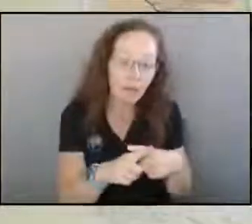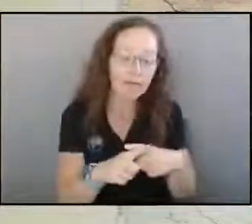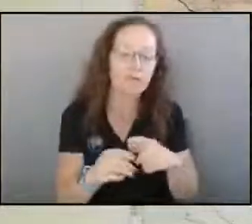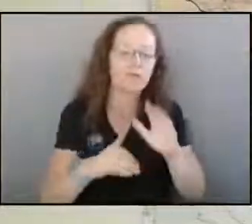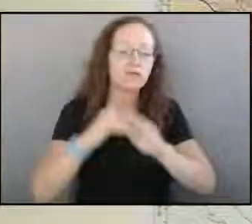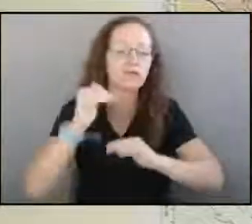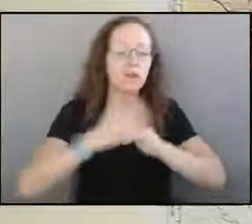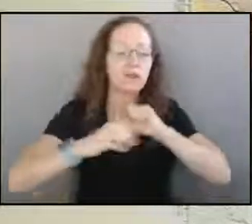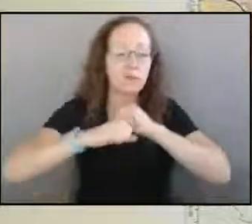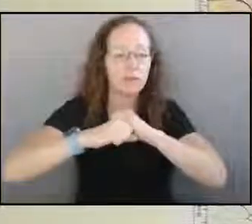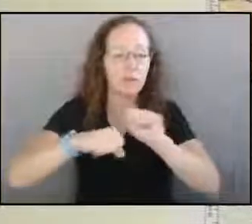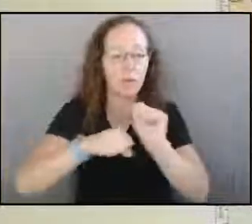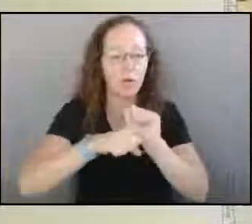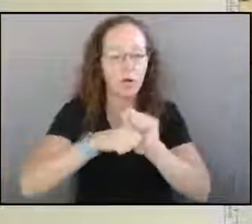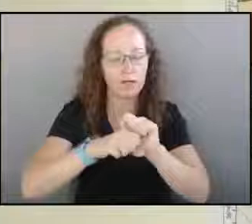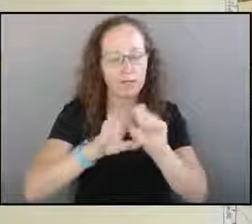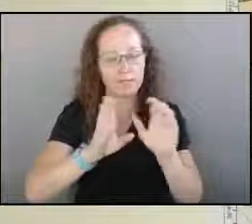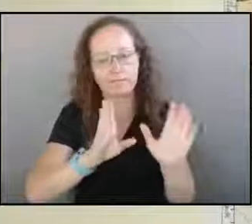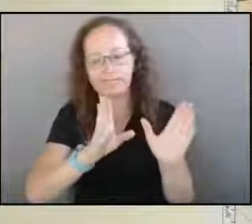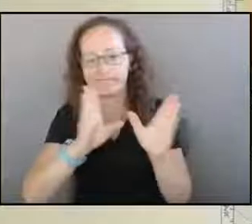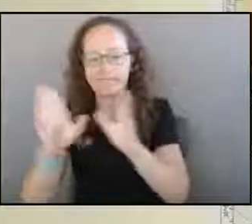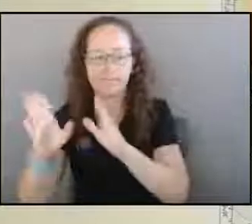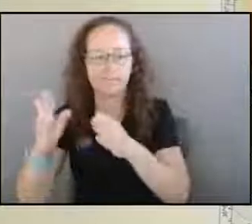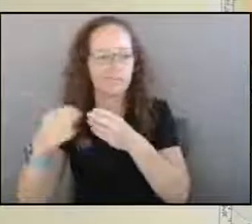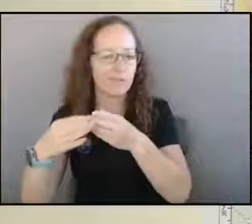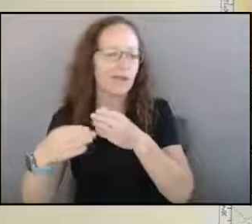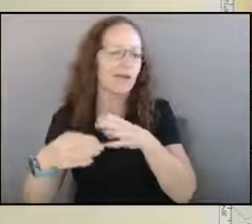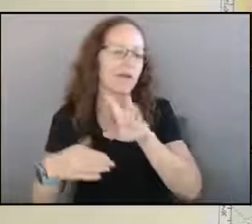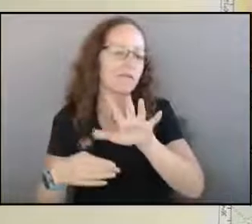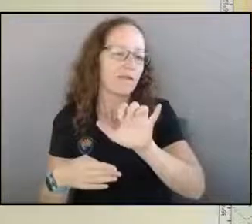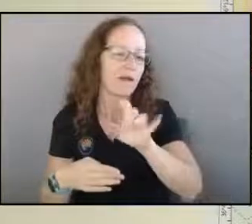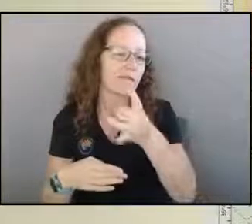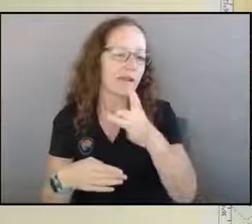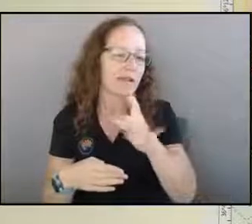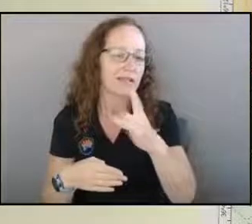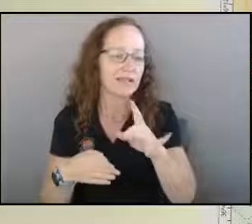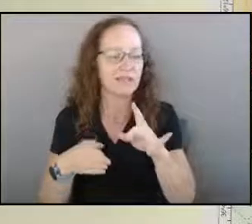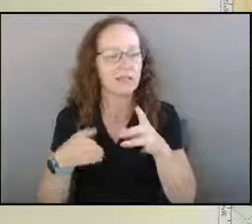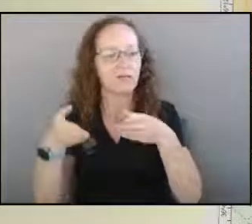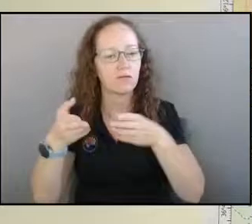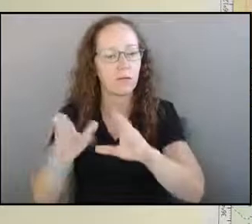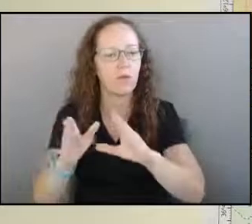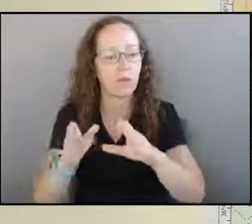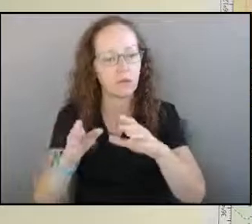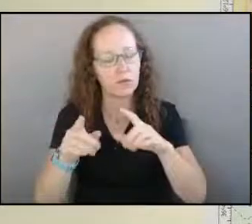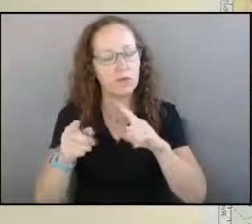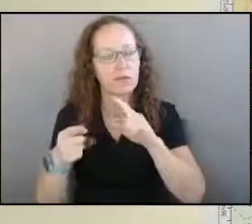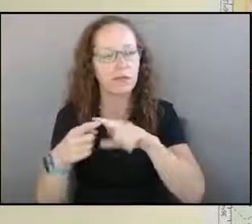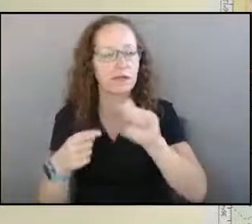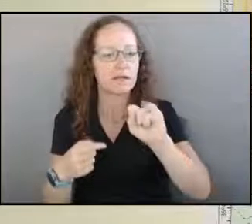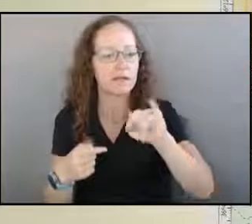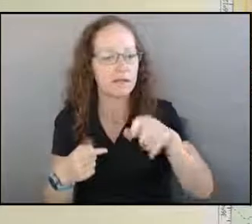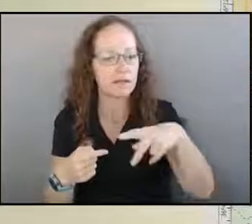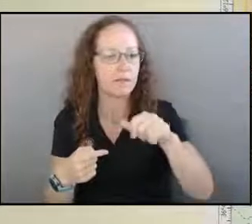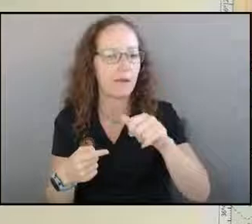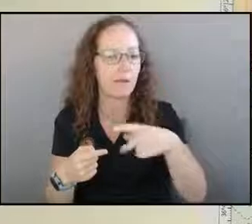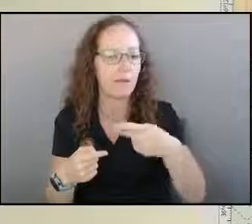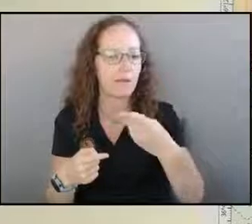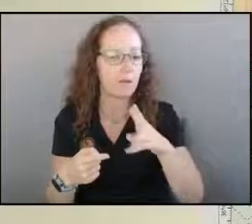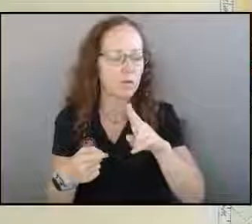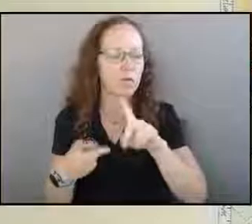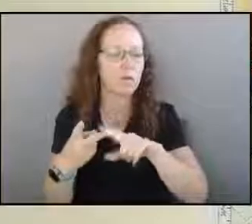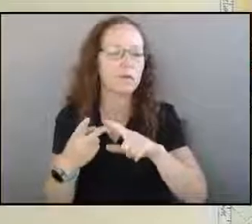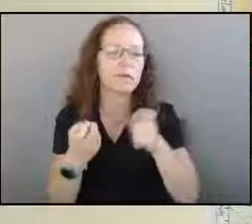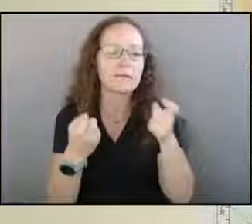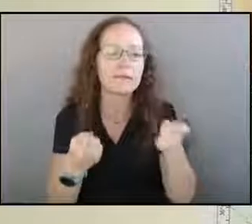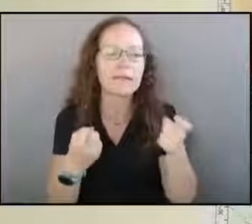road towards Scipio and towards the ski resort and past the ski resort. And Continues also